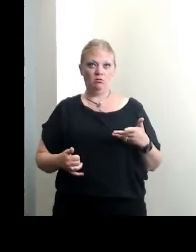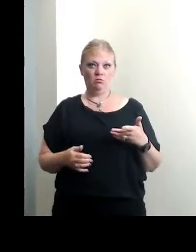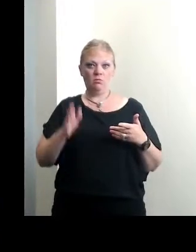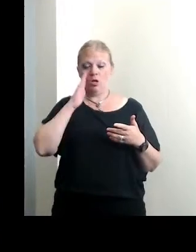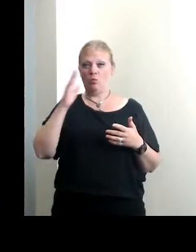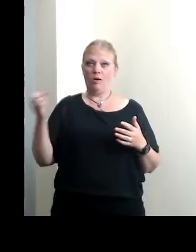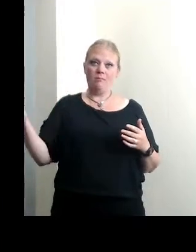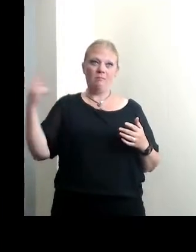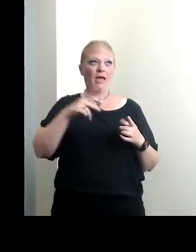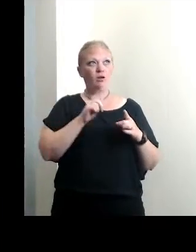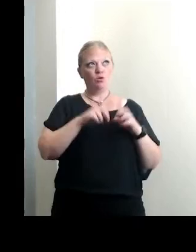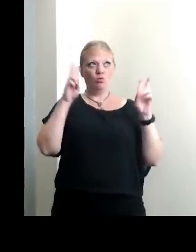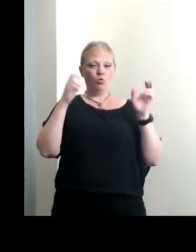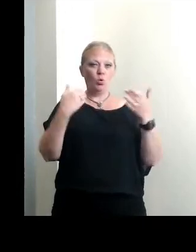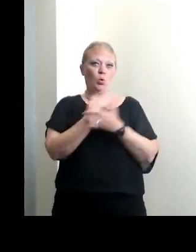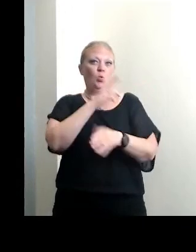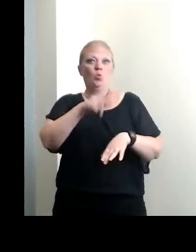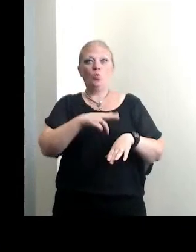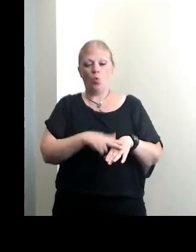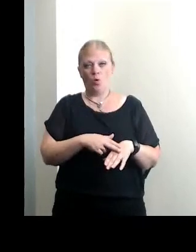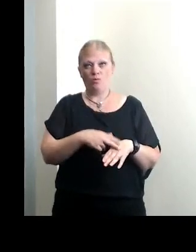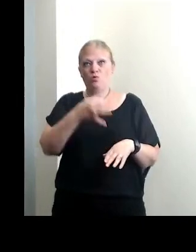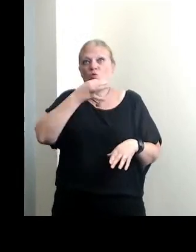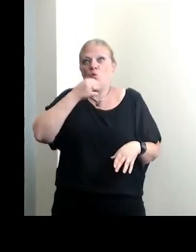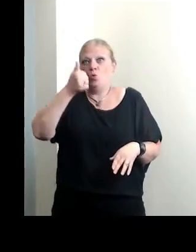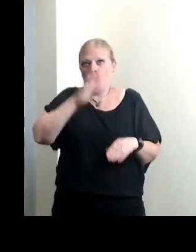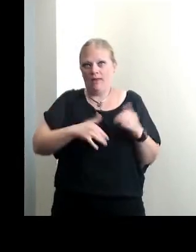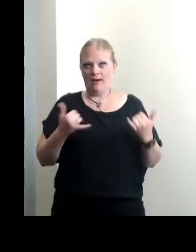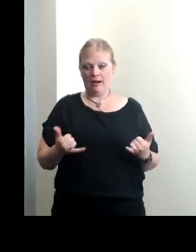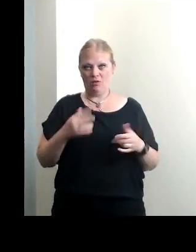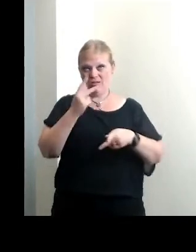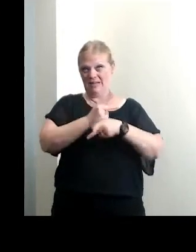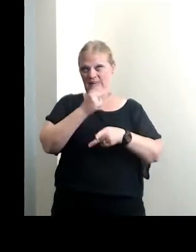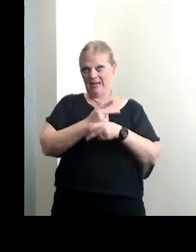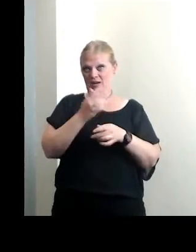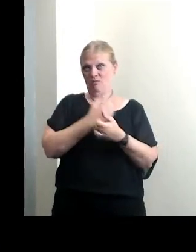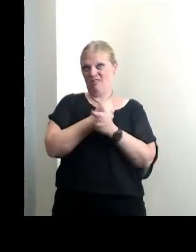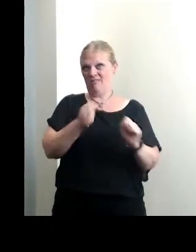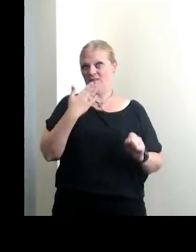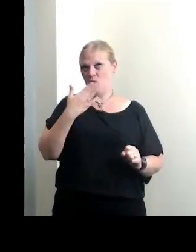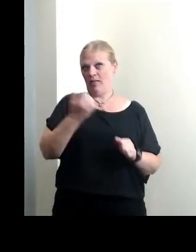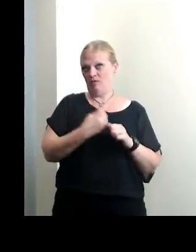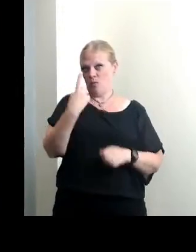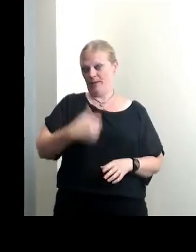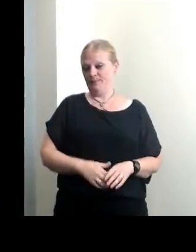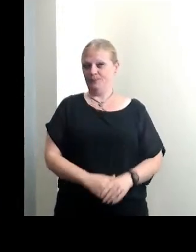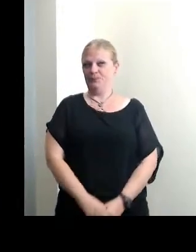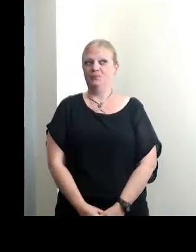get back to whatever the new normal will be a lot sooner than it is right now. Take care. Be safe and well, everyone.